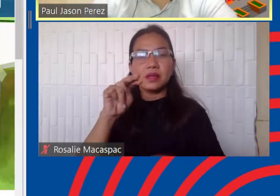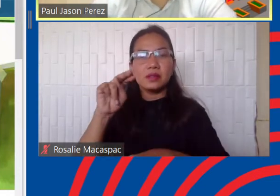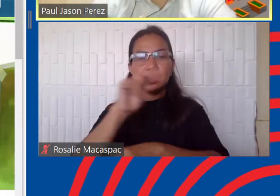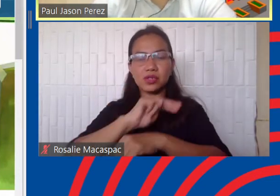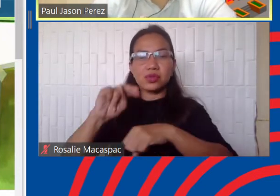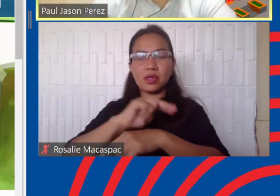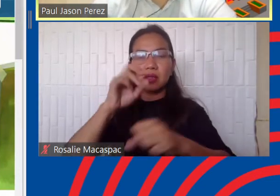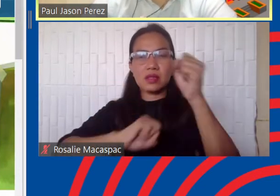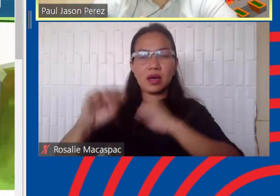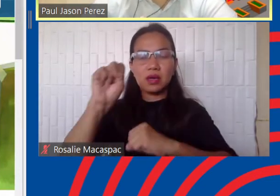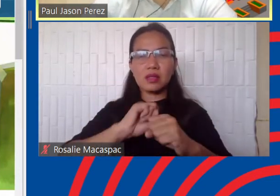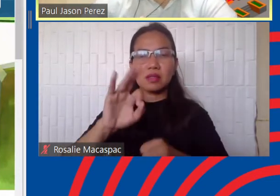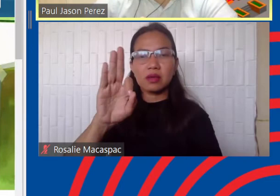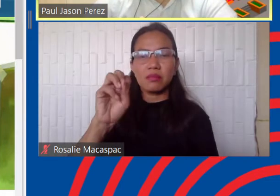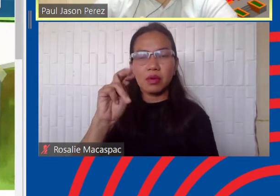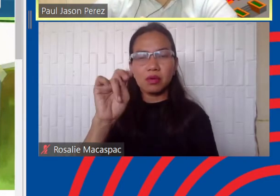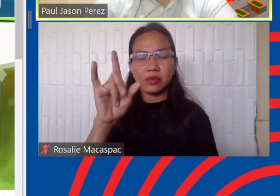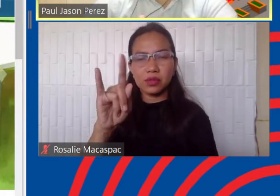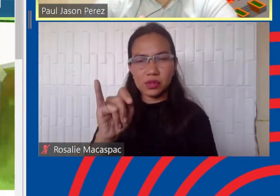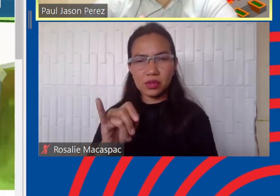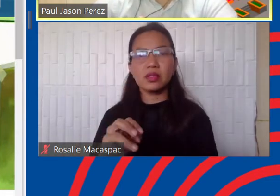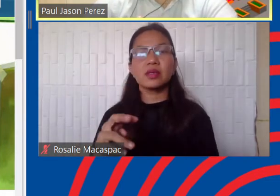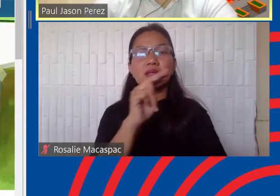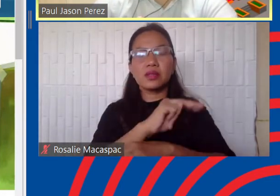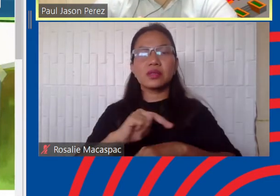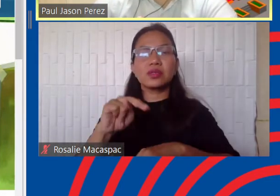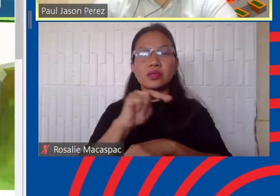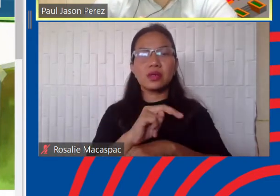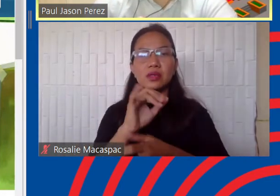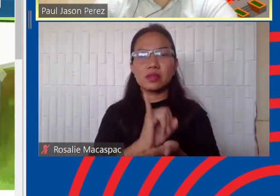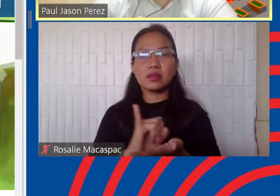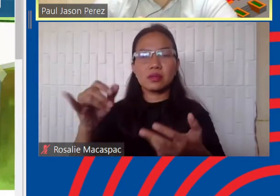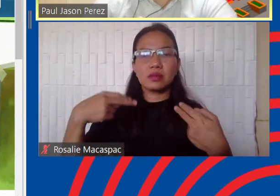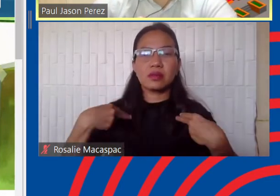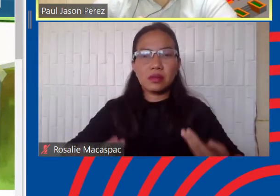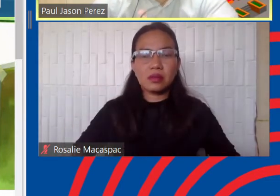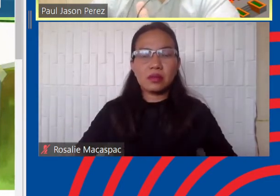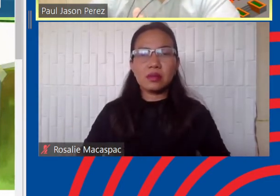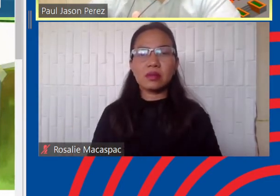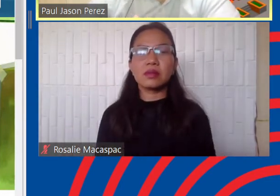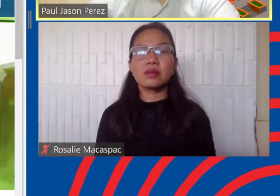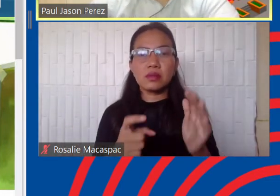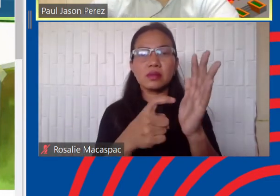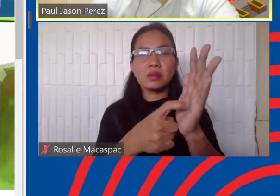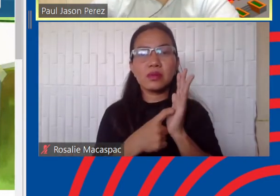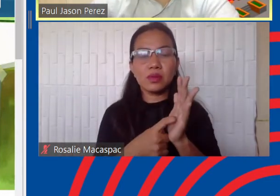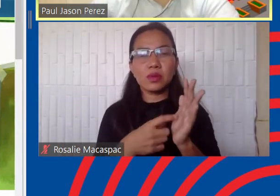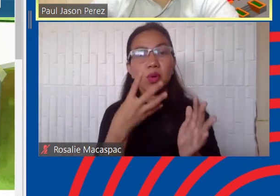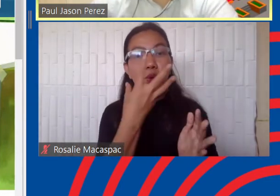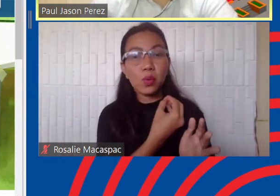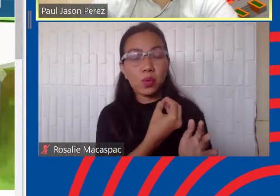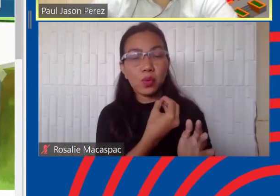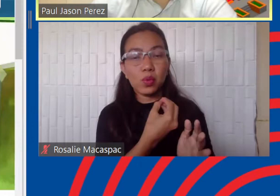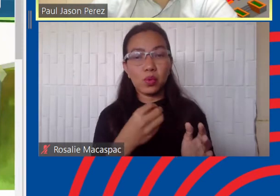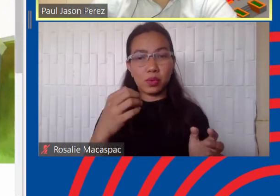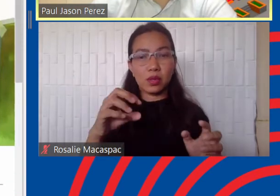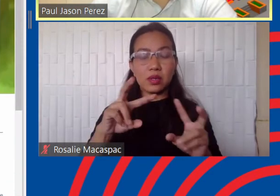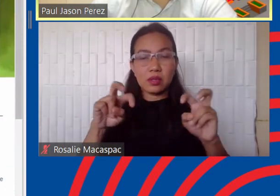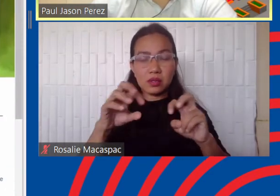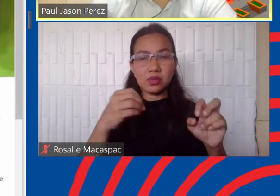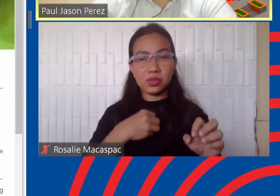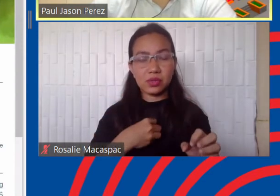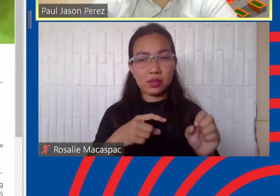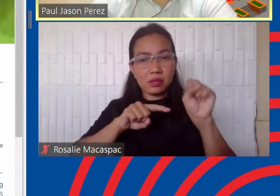the National Institutes of Health, they will require that the proponents or the researchers, when